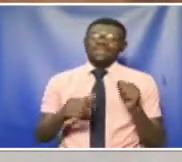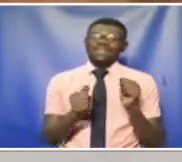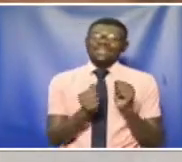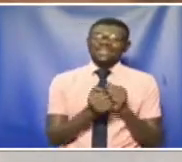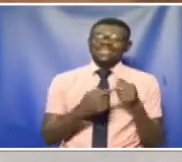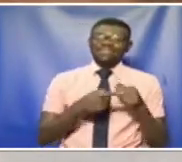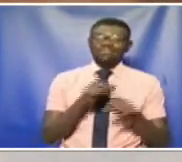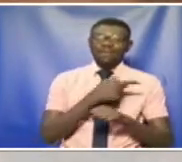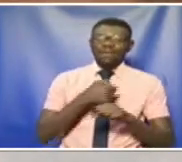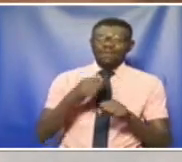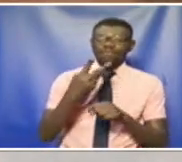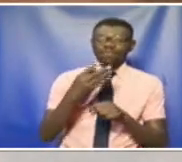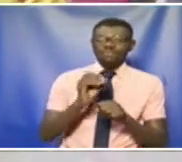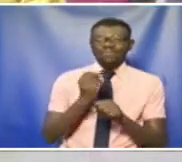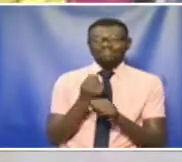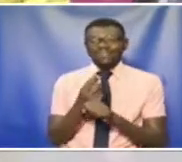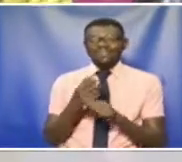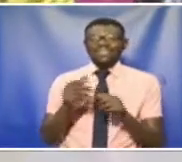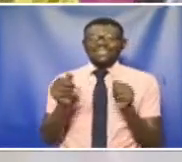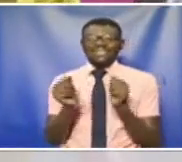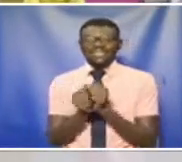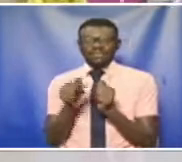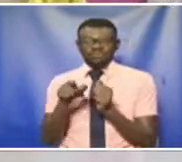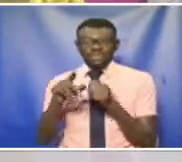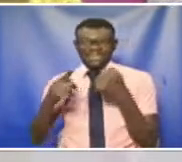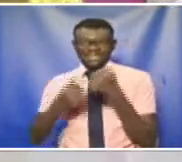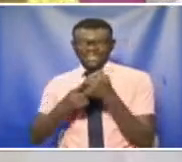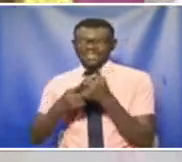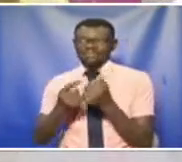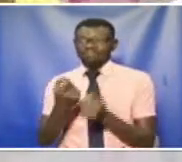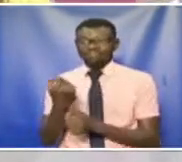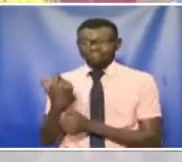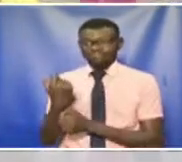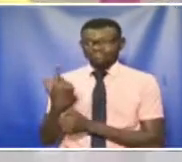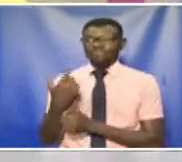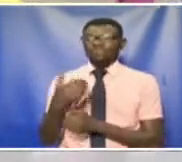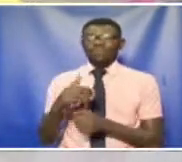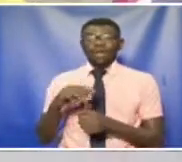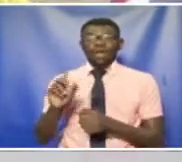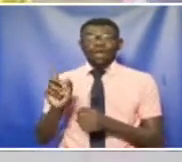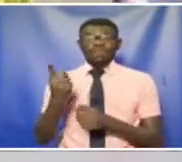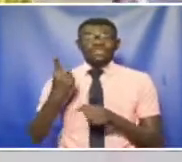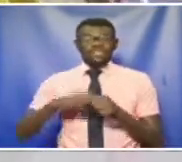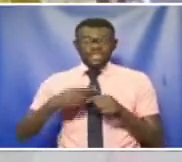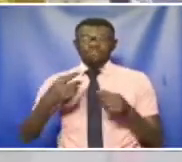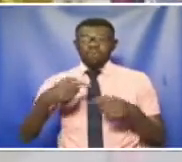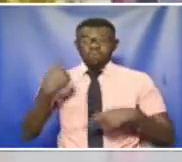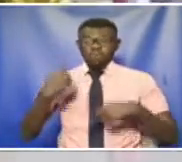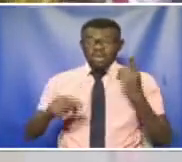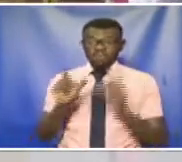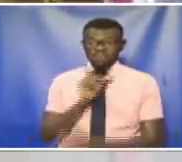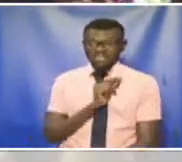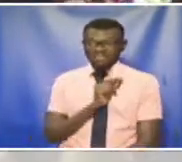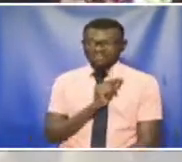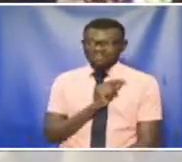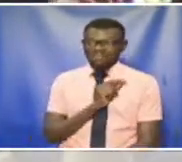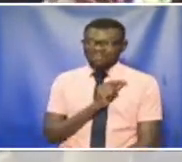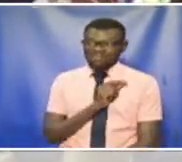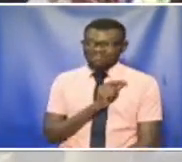16 hours, 40 minutes, 10.6 seconds. These were the Flying Singh's first ever classic title. This is like